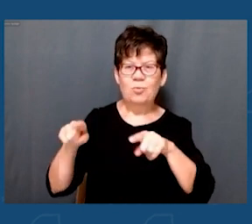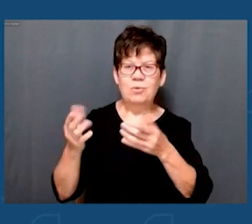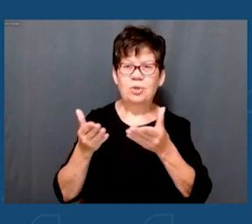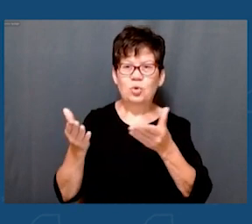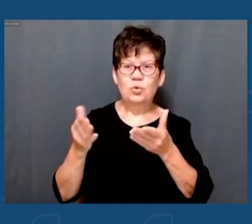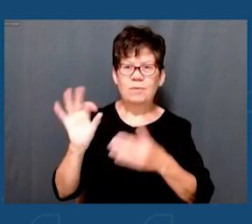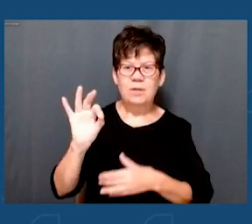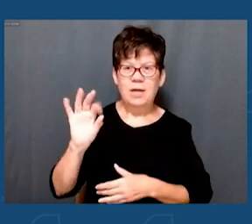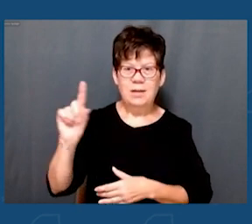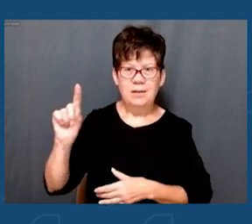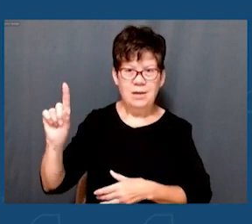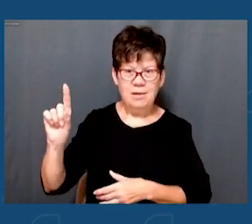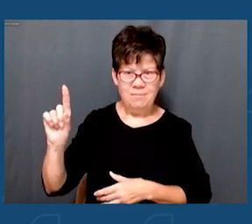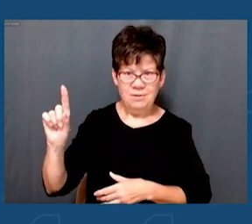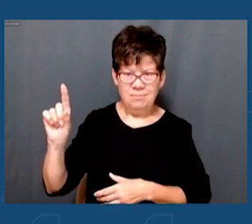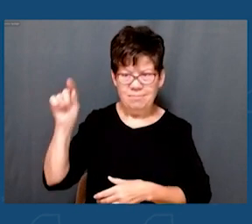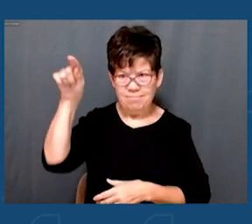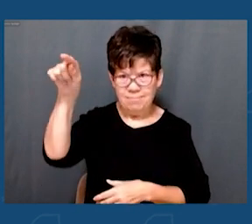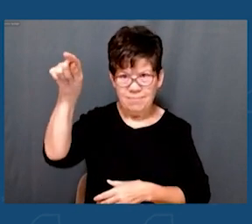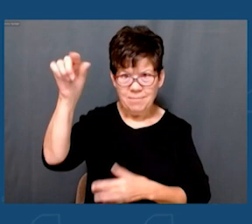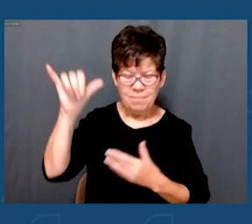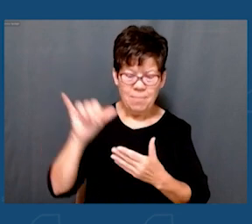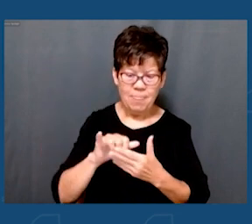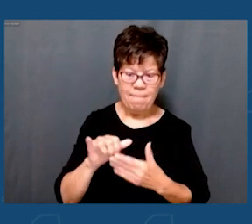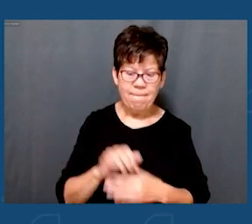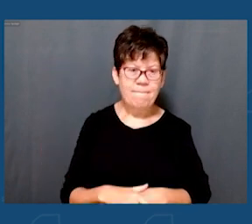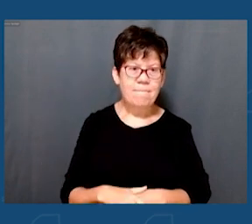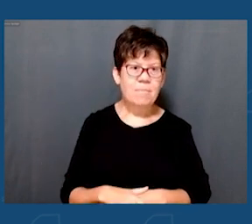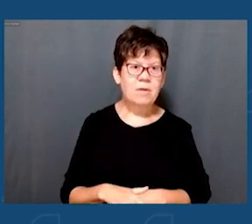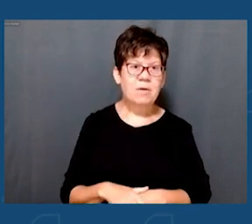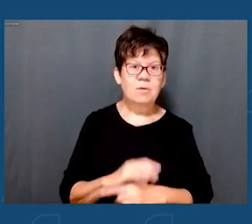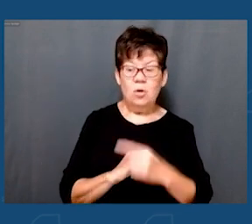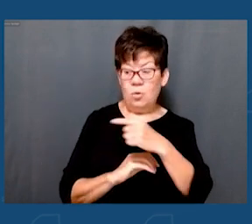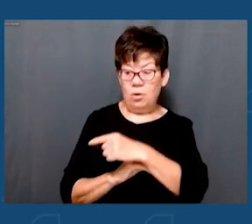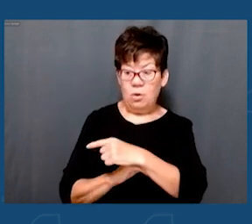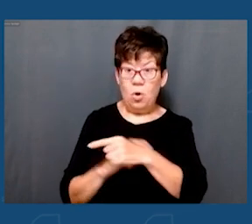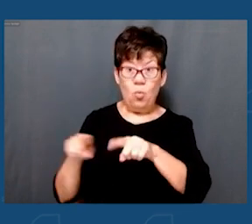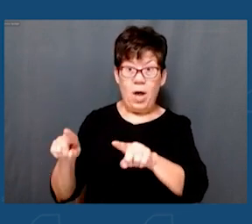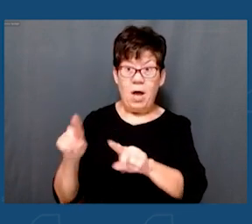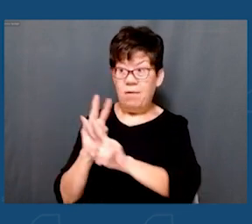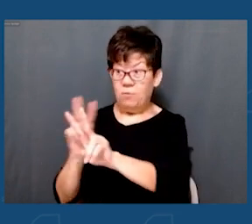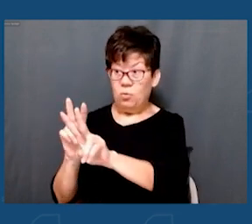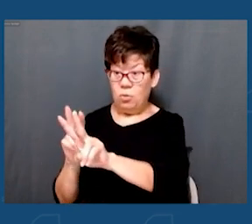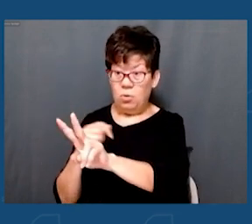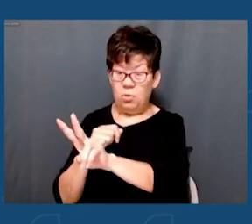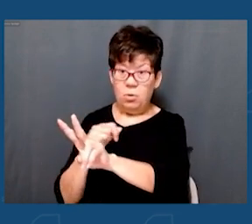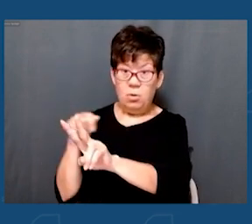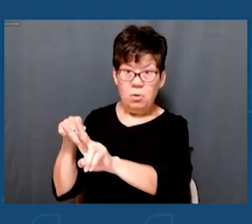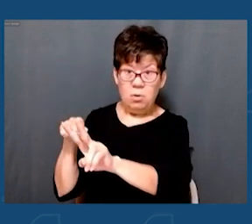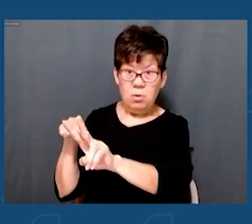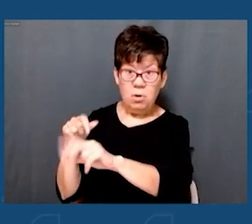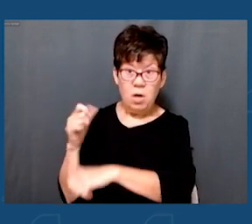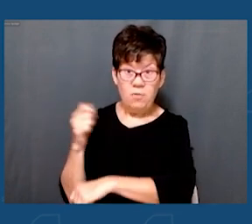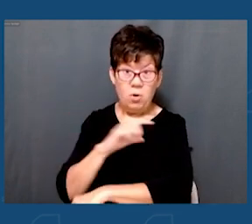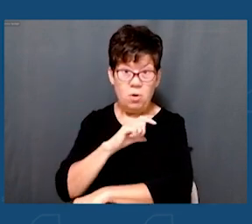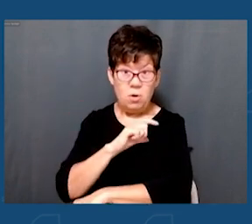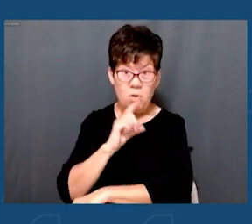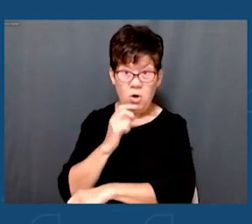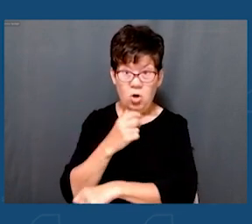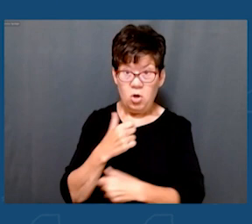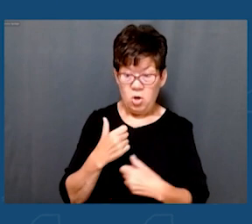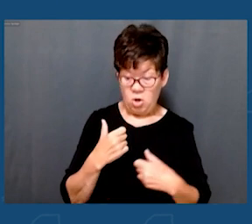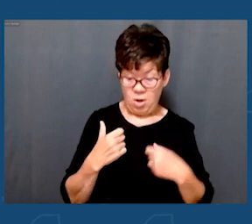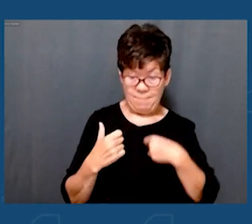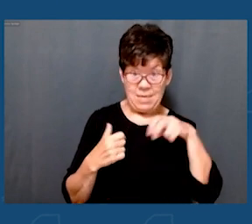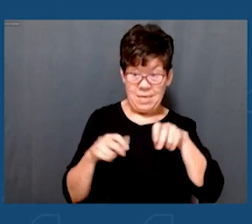experience, superintendent gets a text sitting next to me that another trooper has been shot. So thank God he's